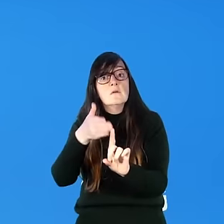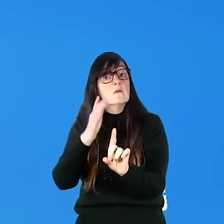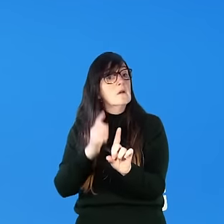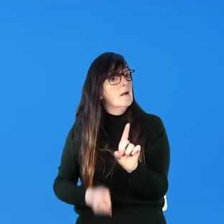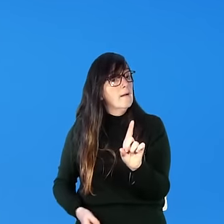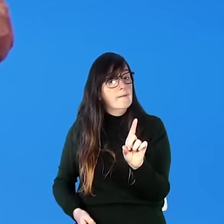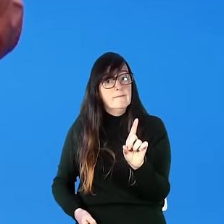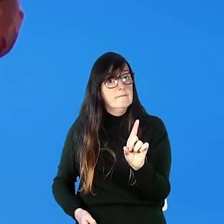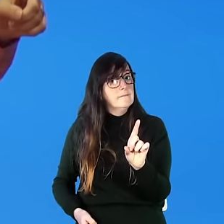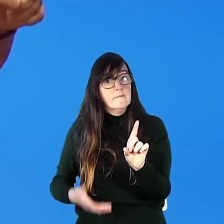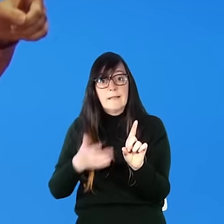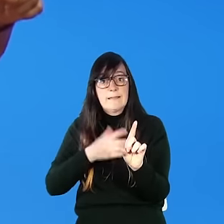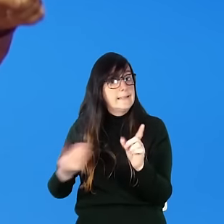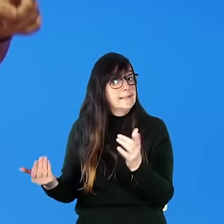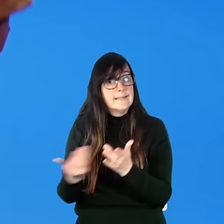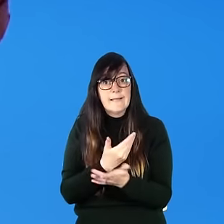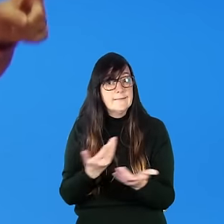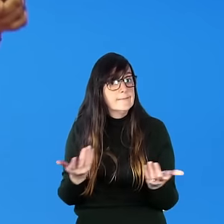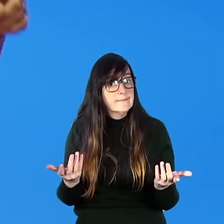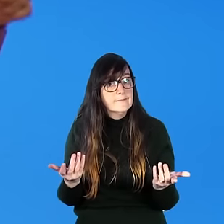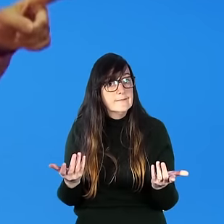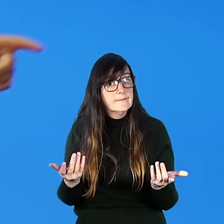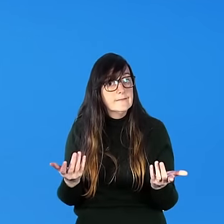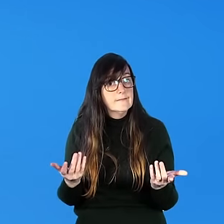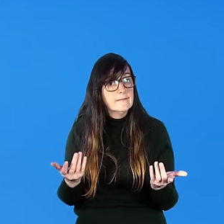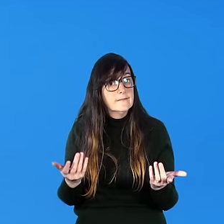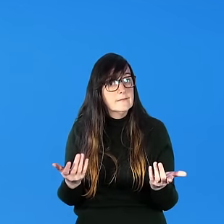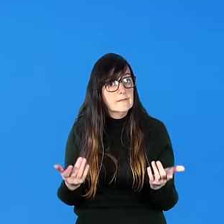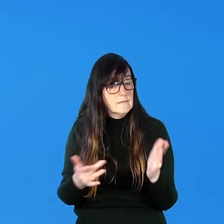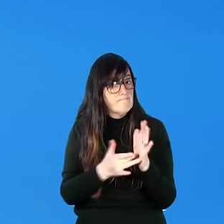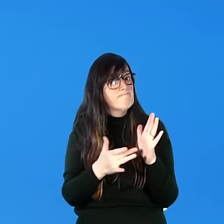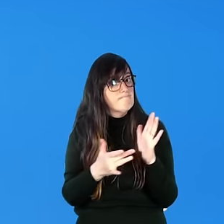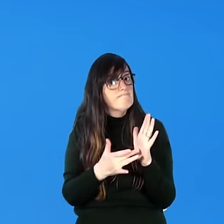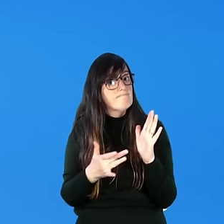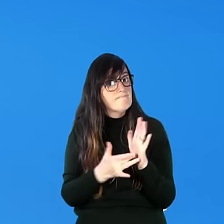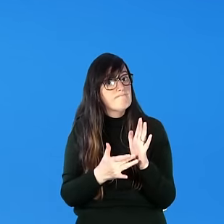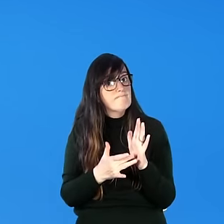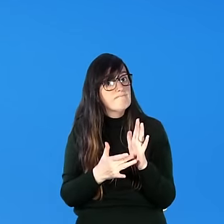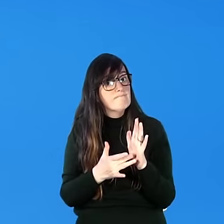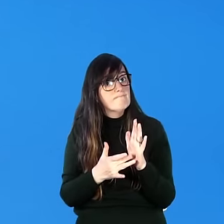this creation needs redeeming as a first priority.